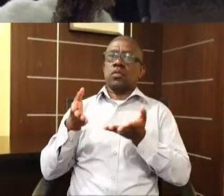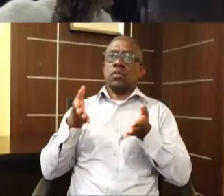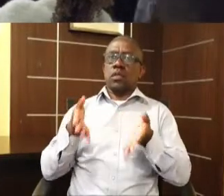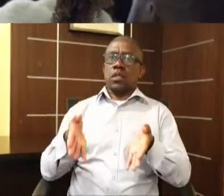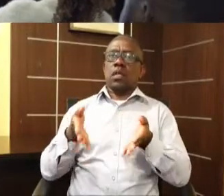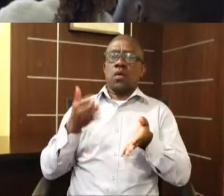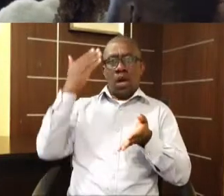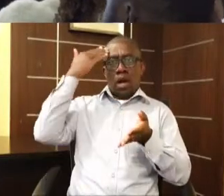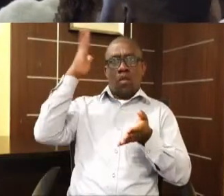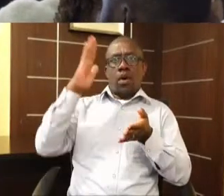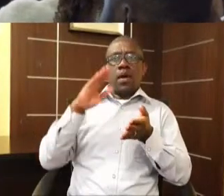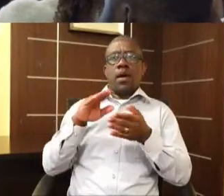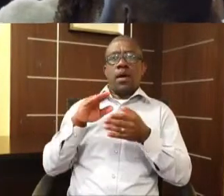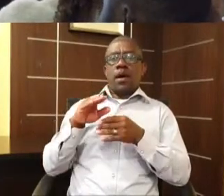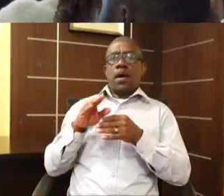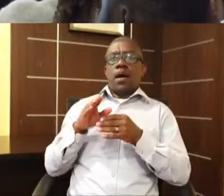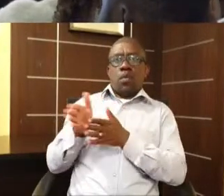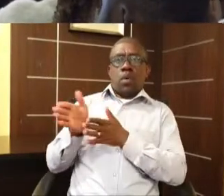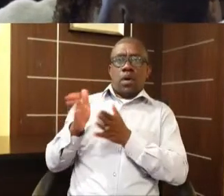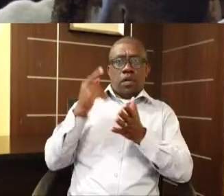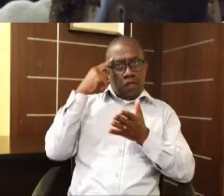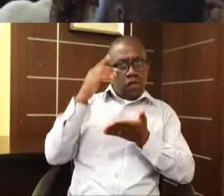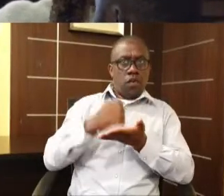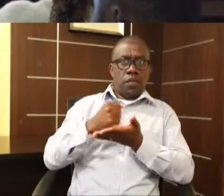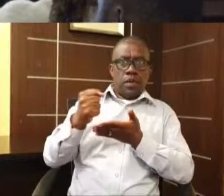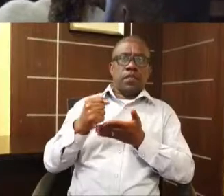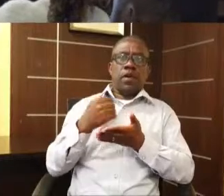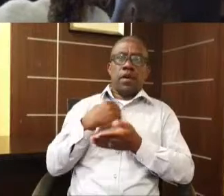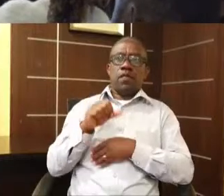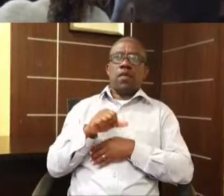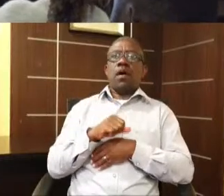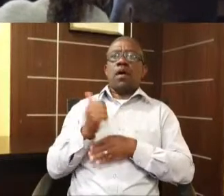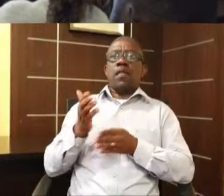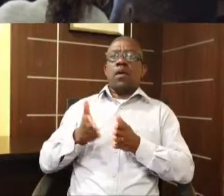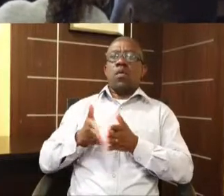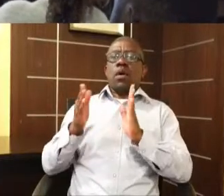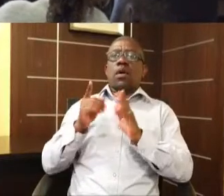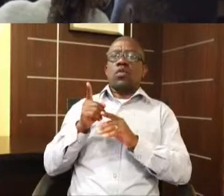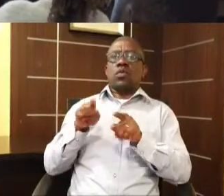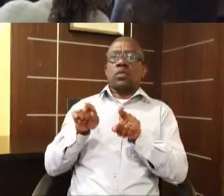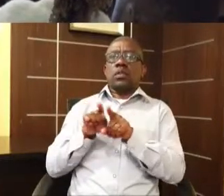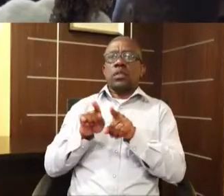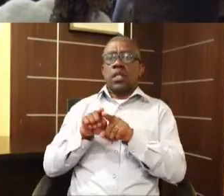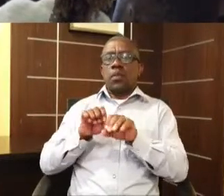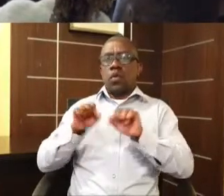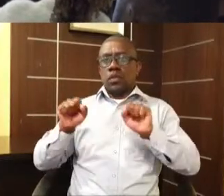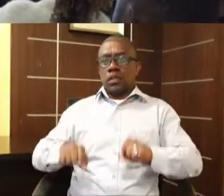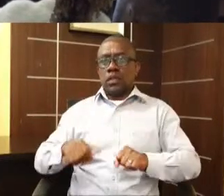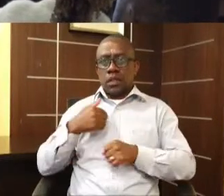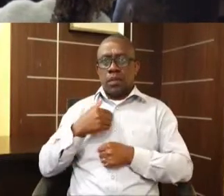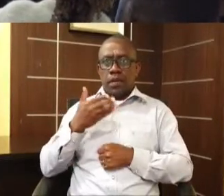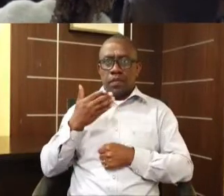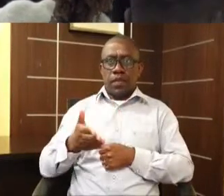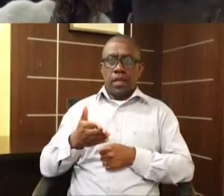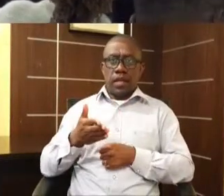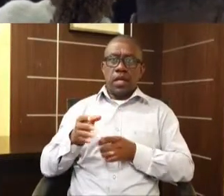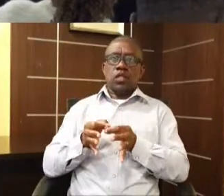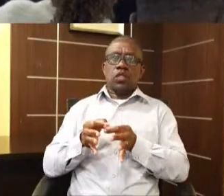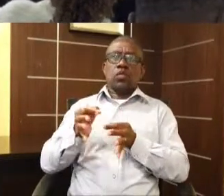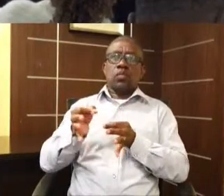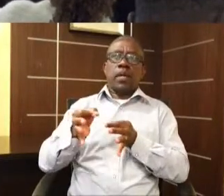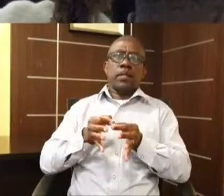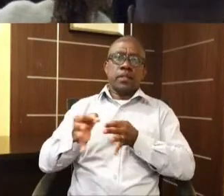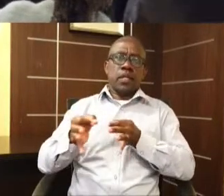were mostly preferred, is there another way you have or mechanism that you have in place to measure impact in terms